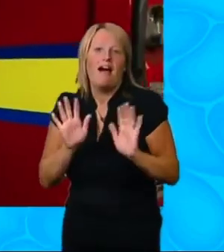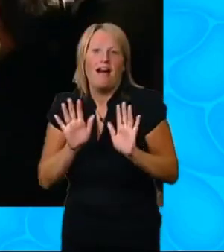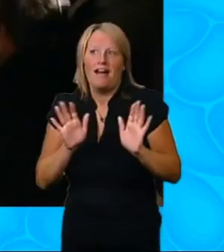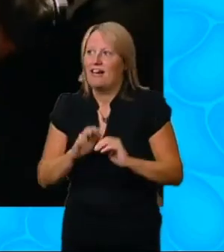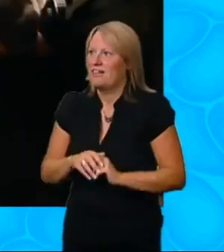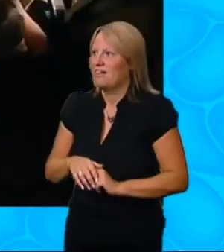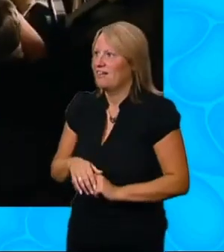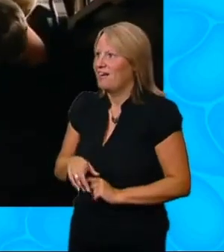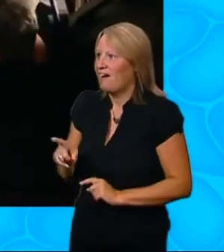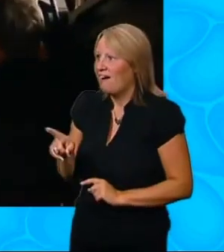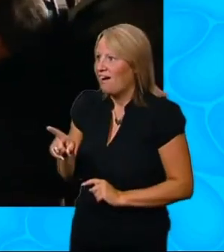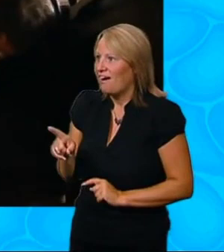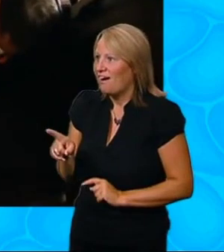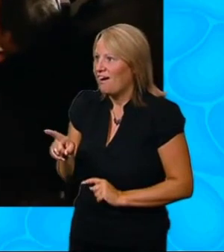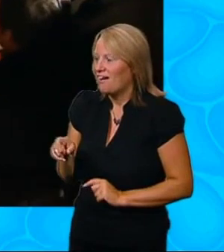are.